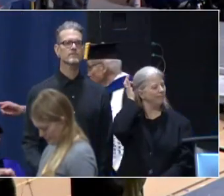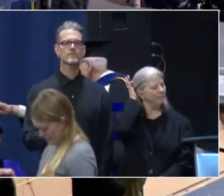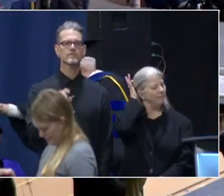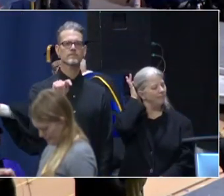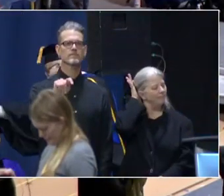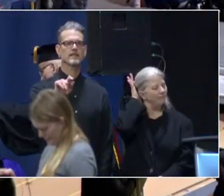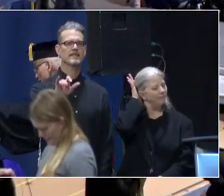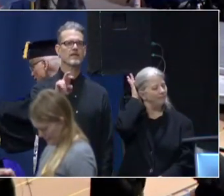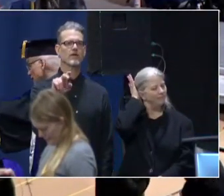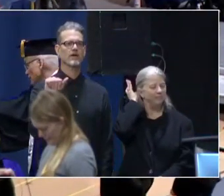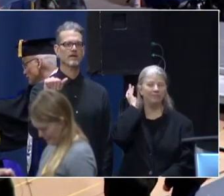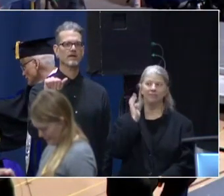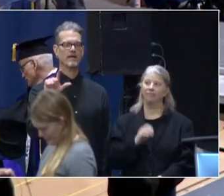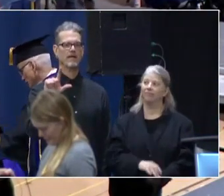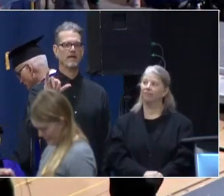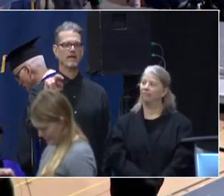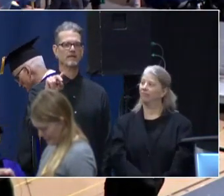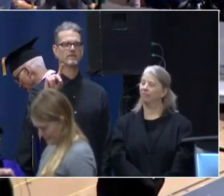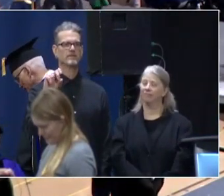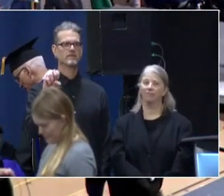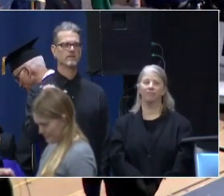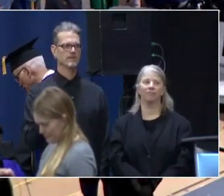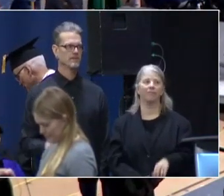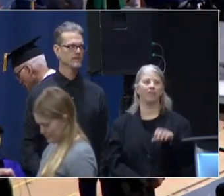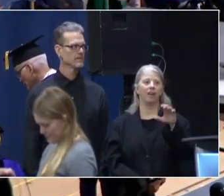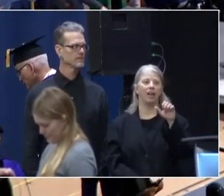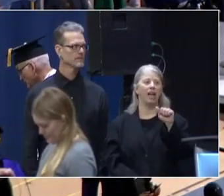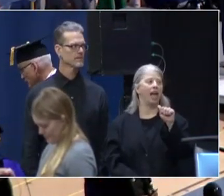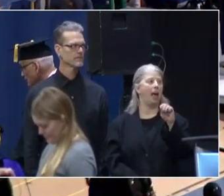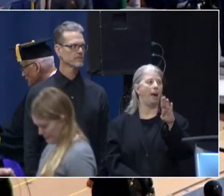Tyranny Lindsley. Abby Carter.